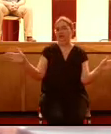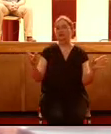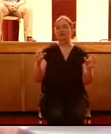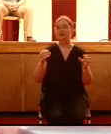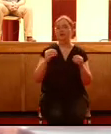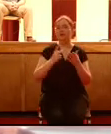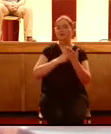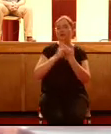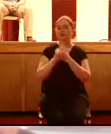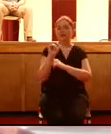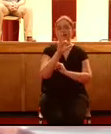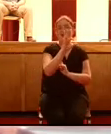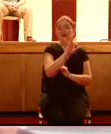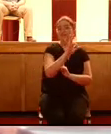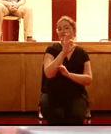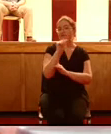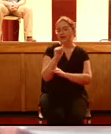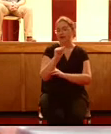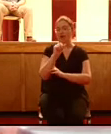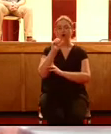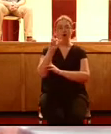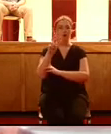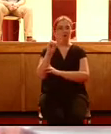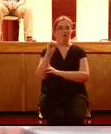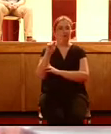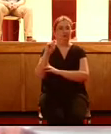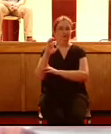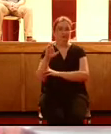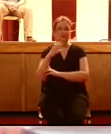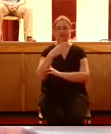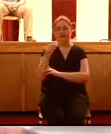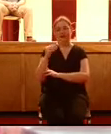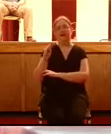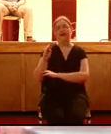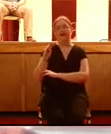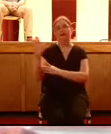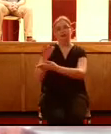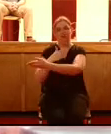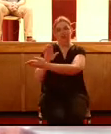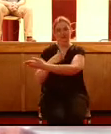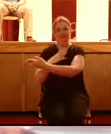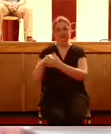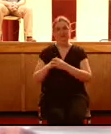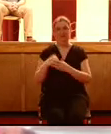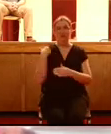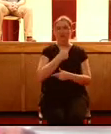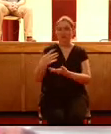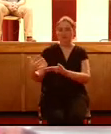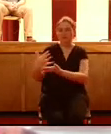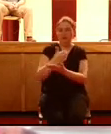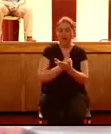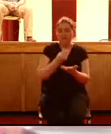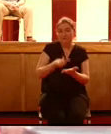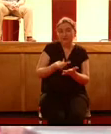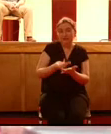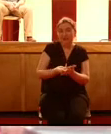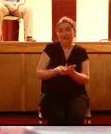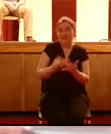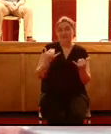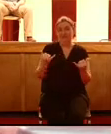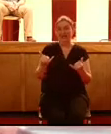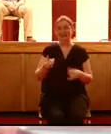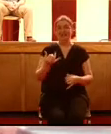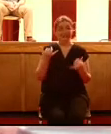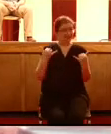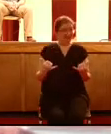FFA, and ROTC. We have secured funding for a $38 million new school. And just today, we had